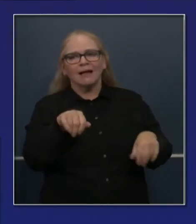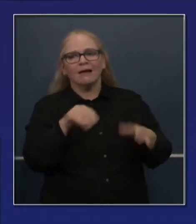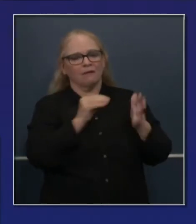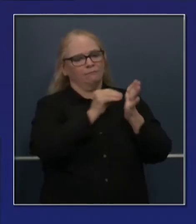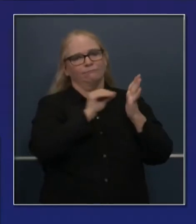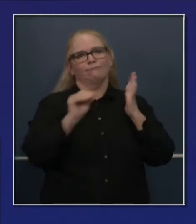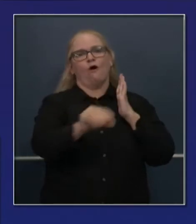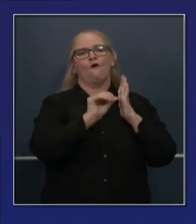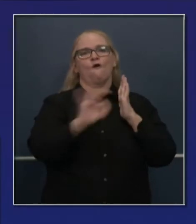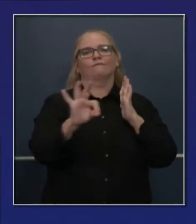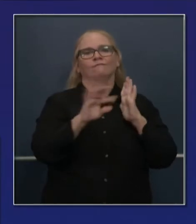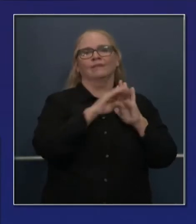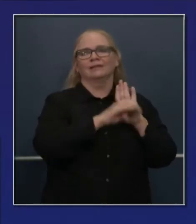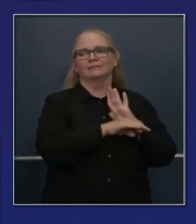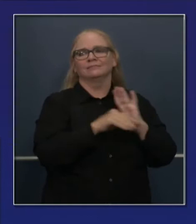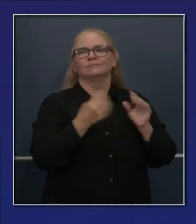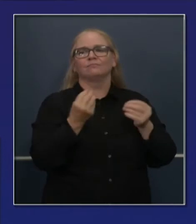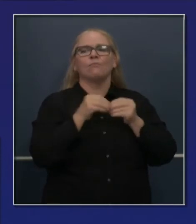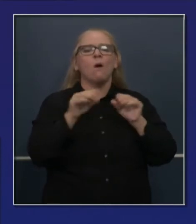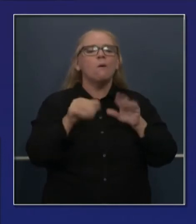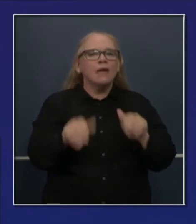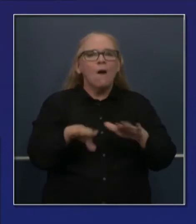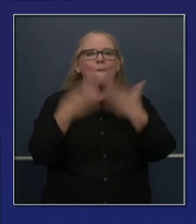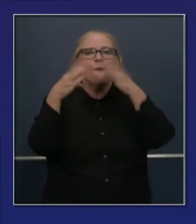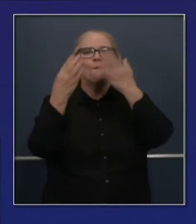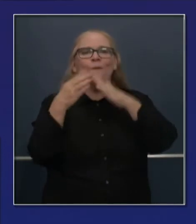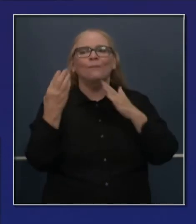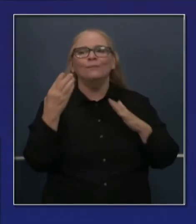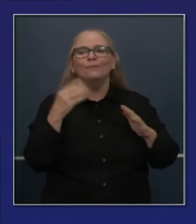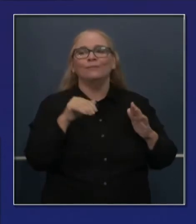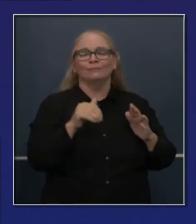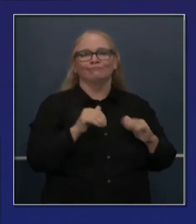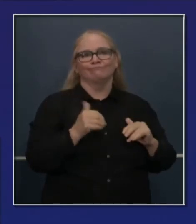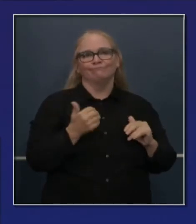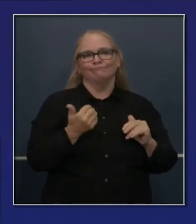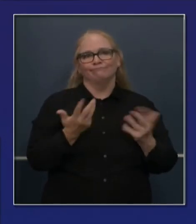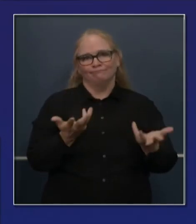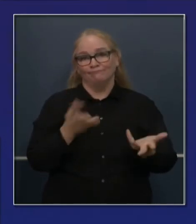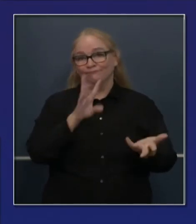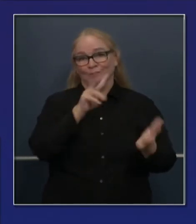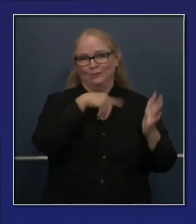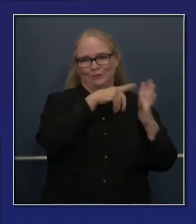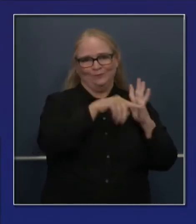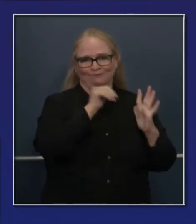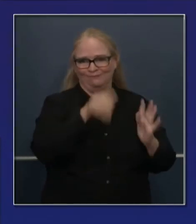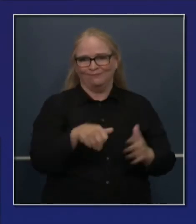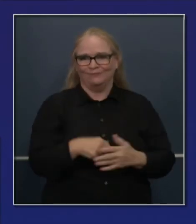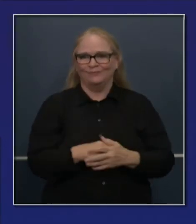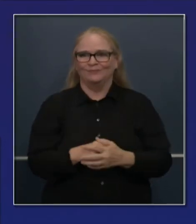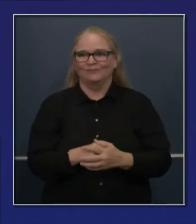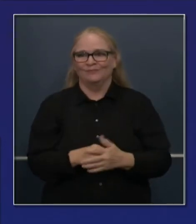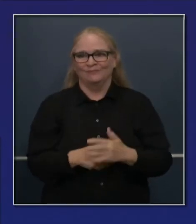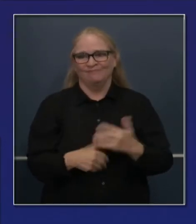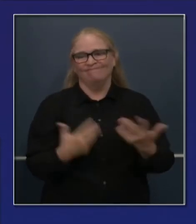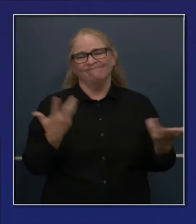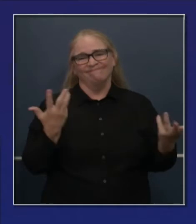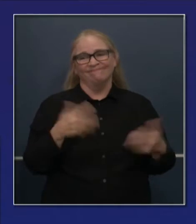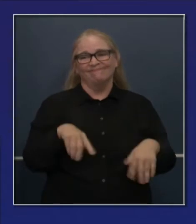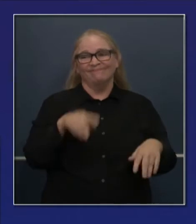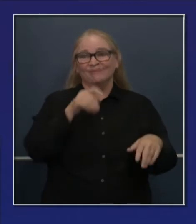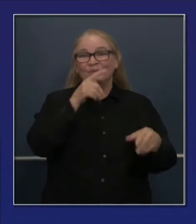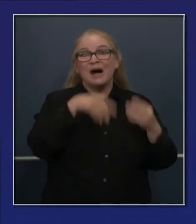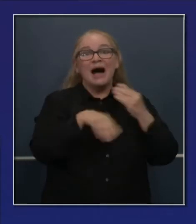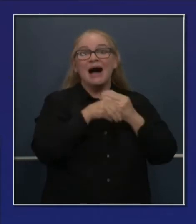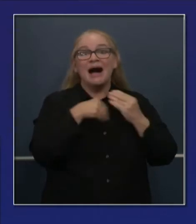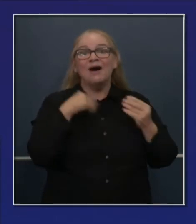go from 38 counties to now 42 counties. Let's get underneath, look at which counties were added and which